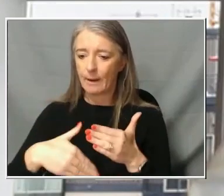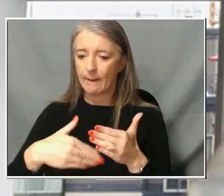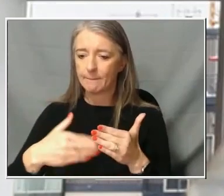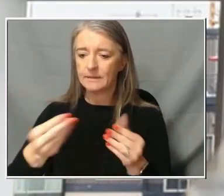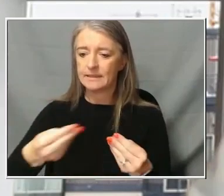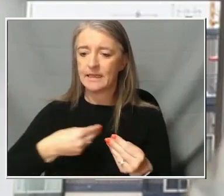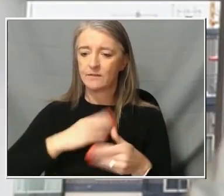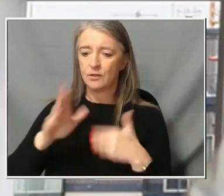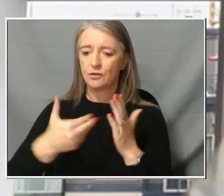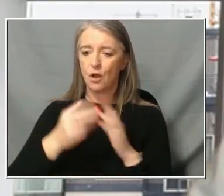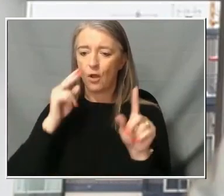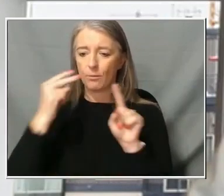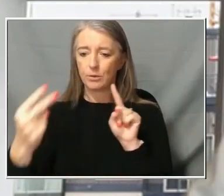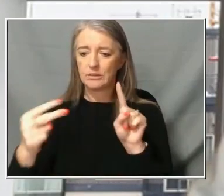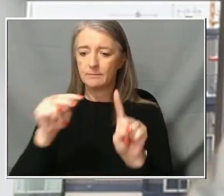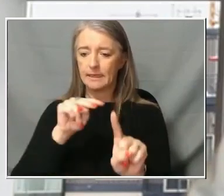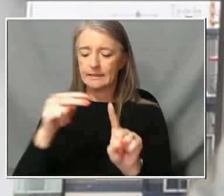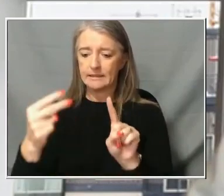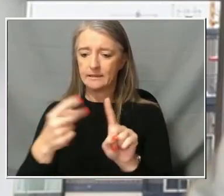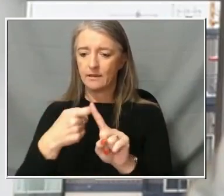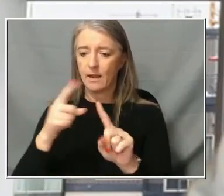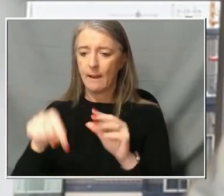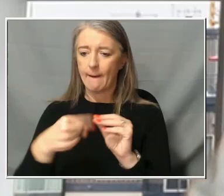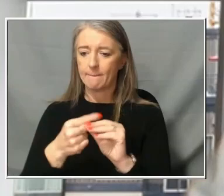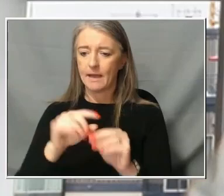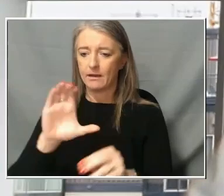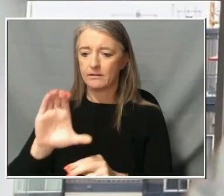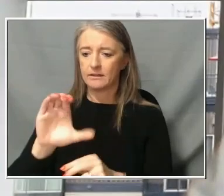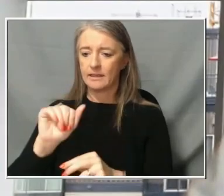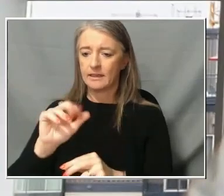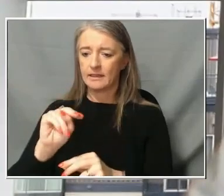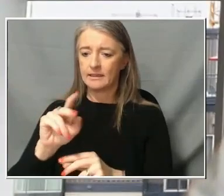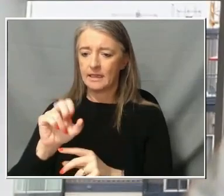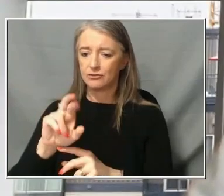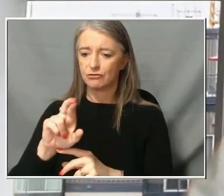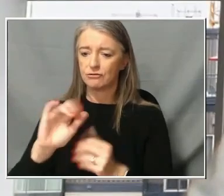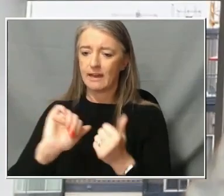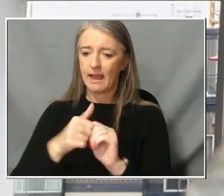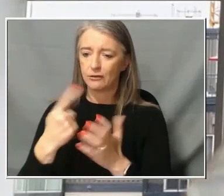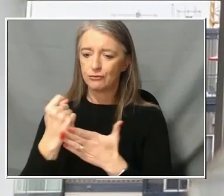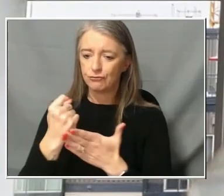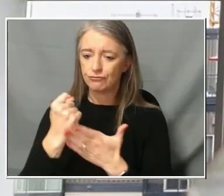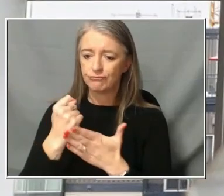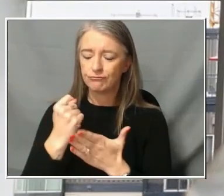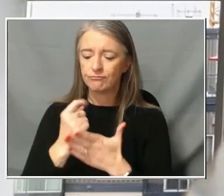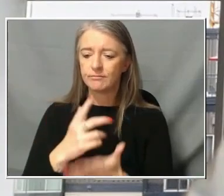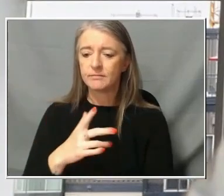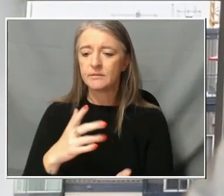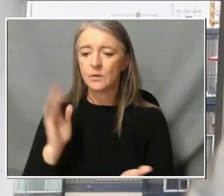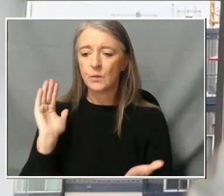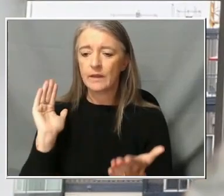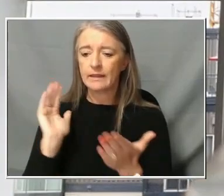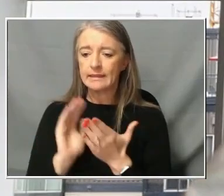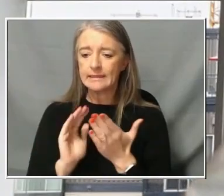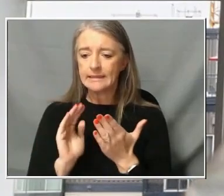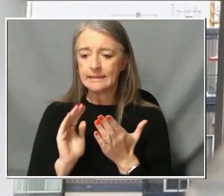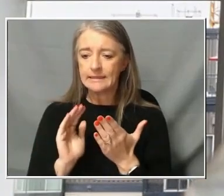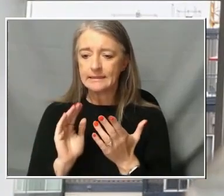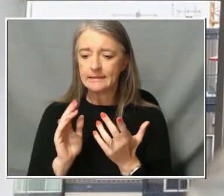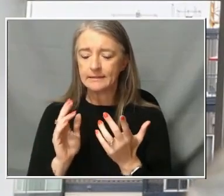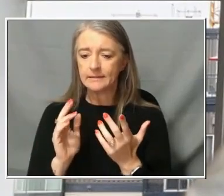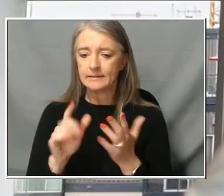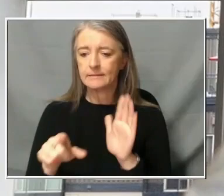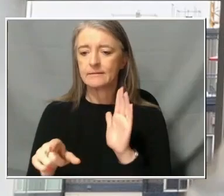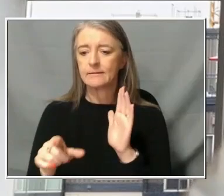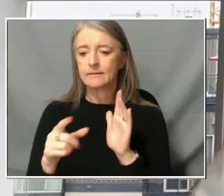the perspectives about the cancer and the best way to treat it with the least downside